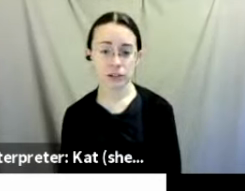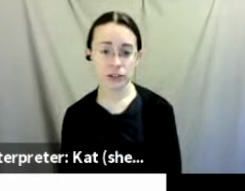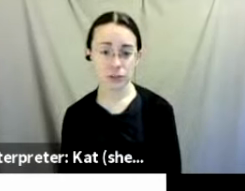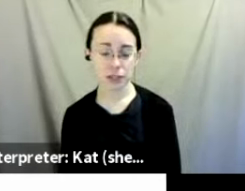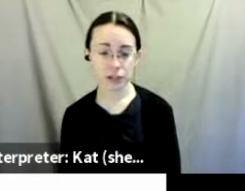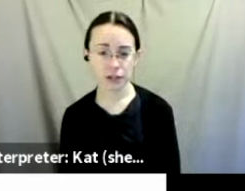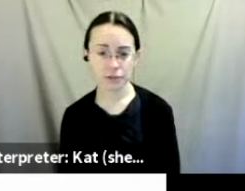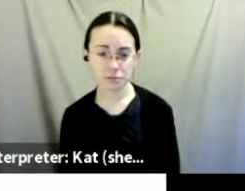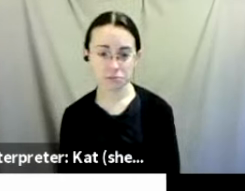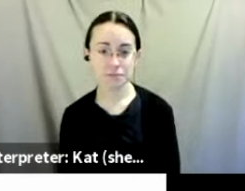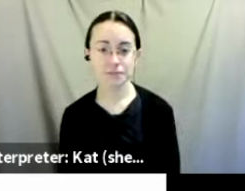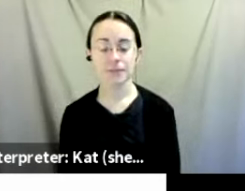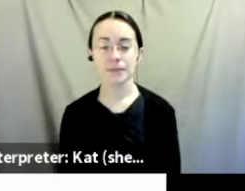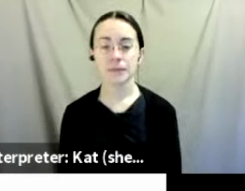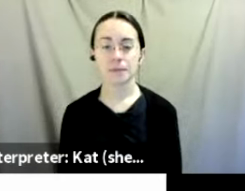the patterns that appear here.